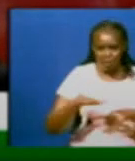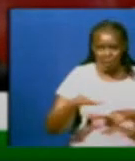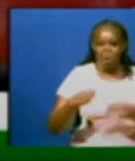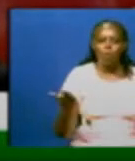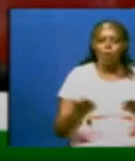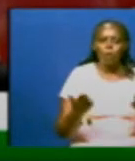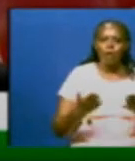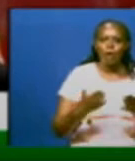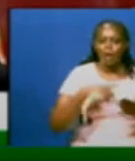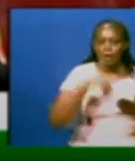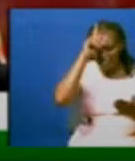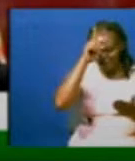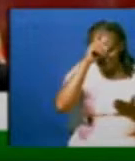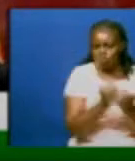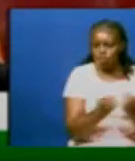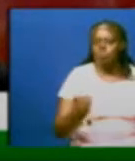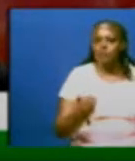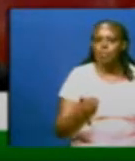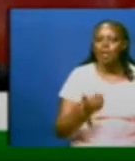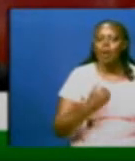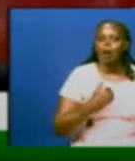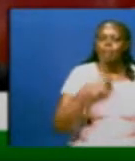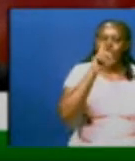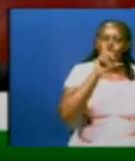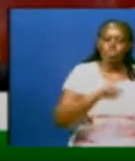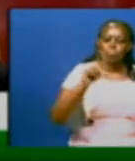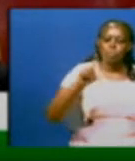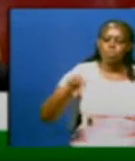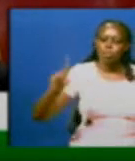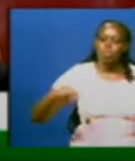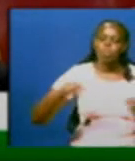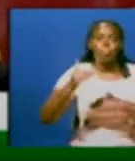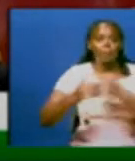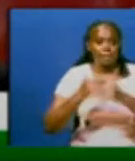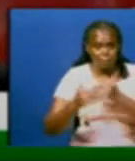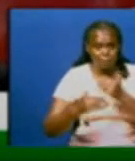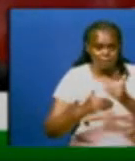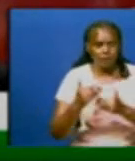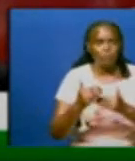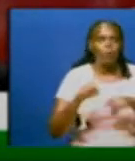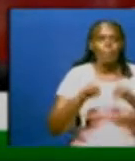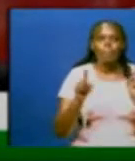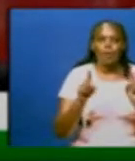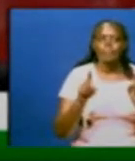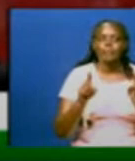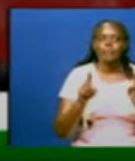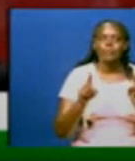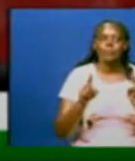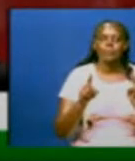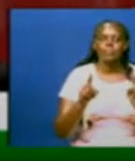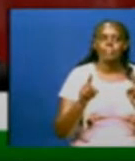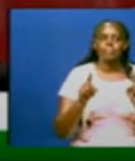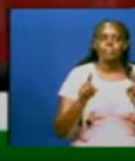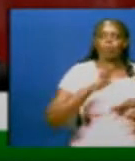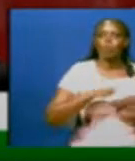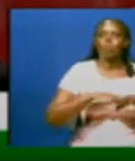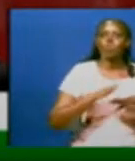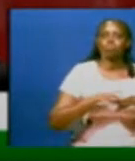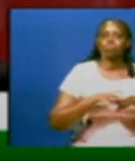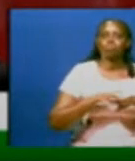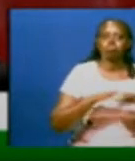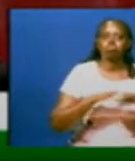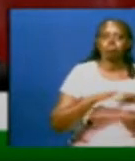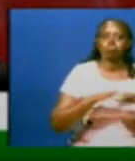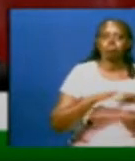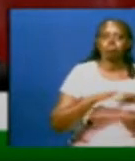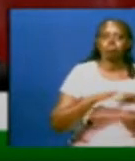materials. I think if it is that, I would actually support. But in the on the whole, I